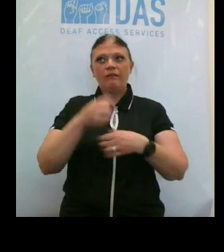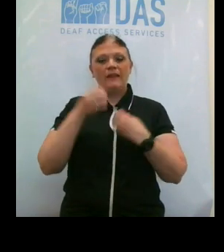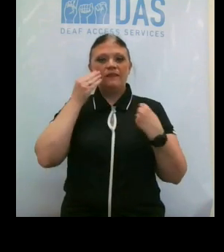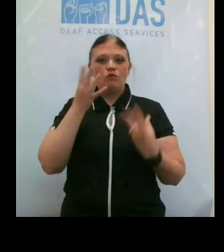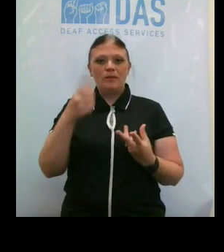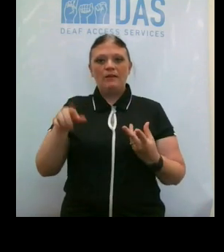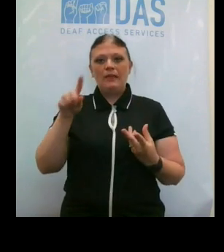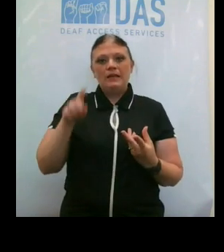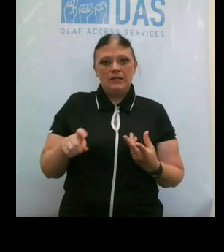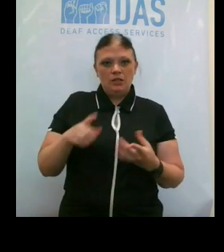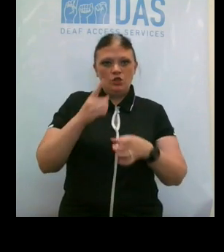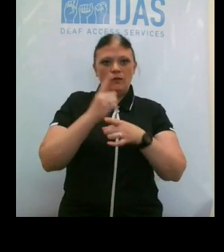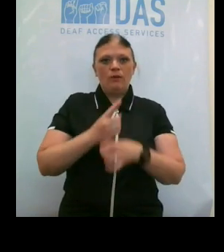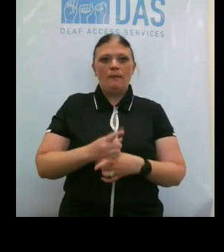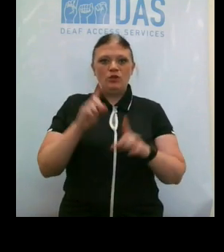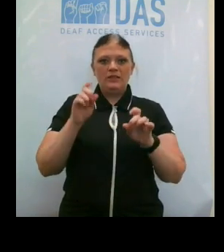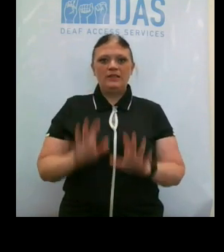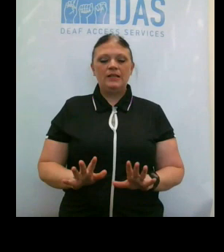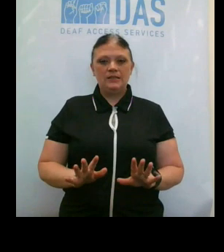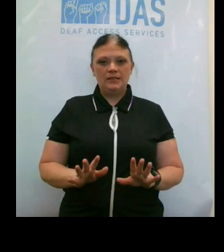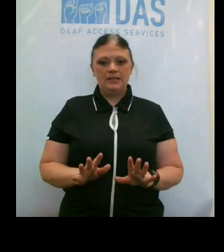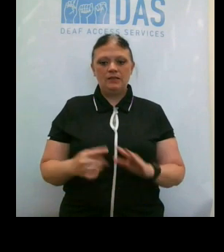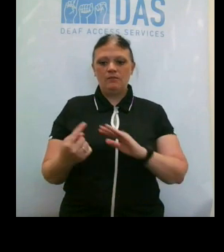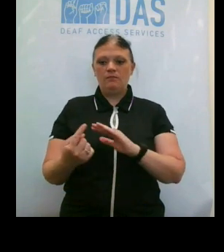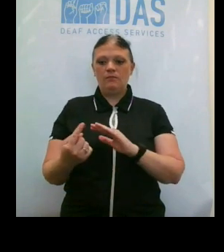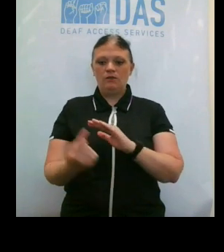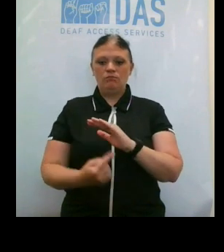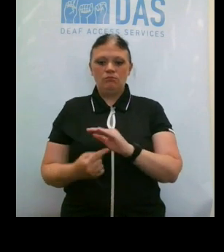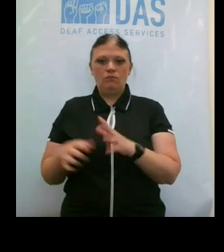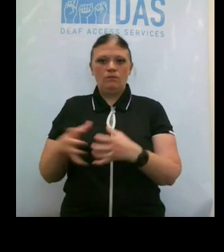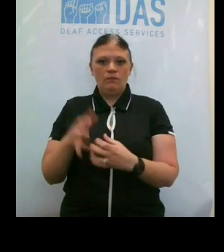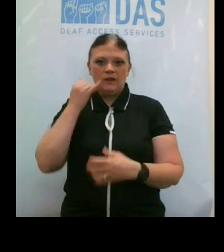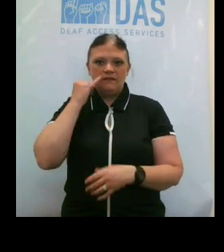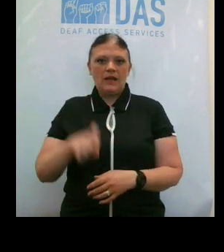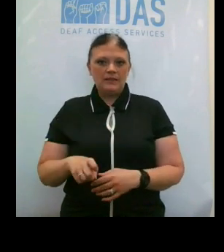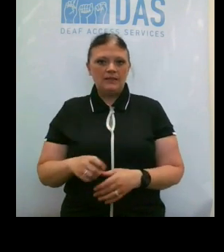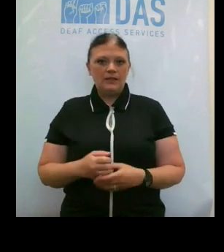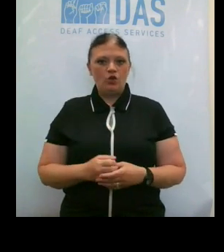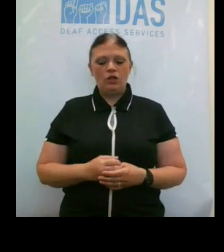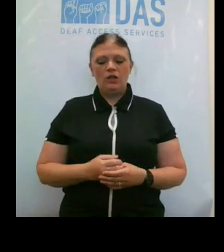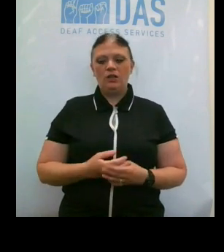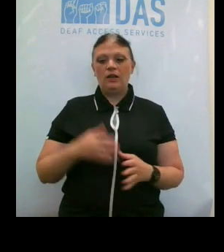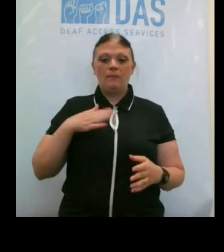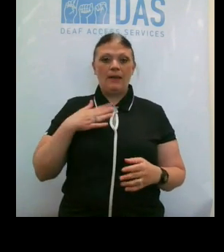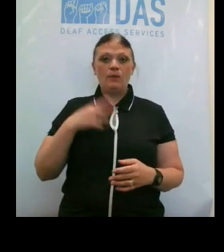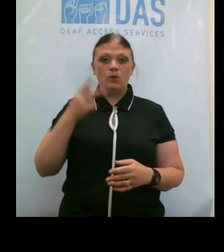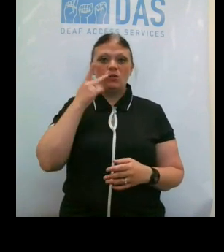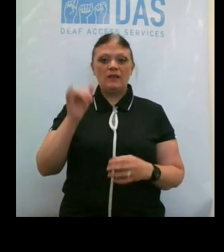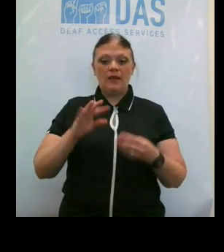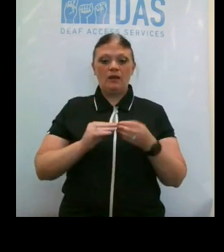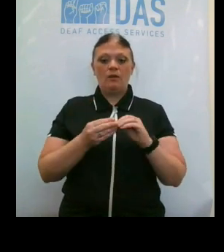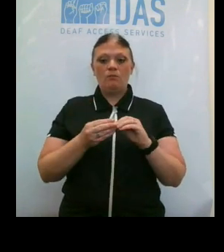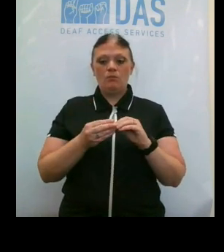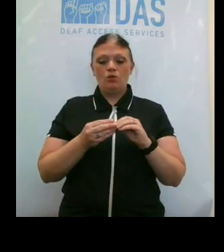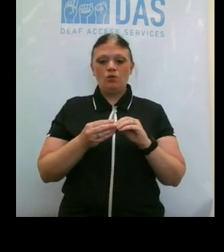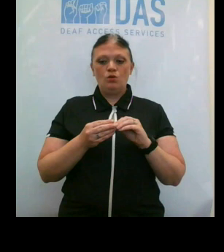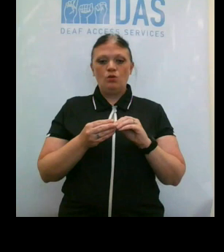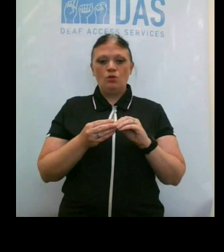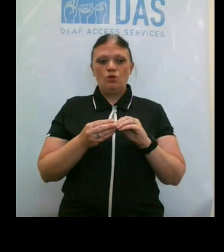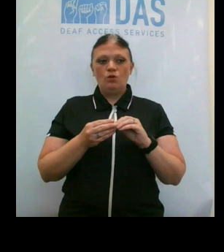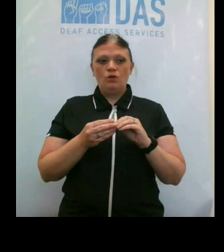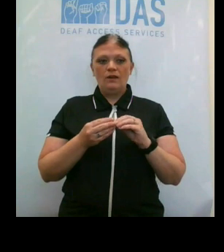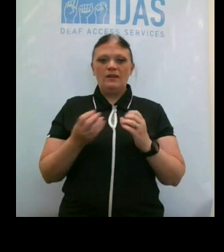information they need so they'd be properly tested, they would be quarantined if necessary, and I'm glad to see that that number has fallen back more in line with the